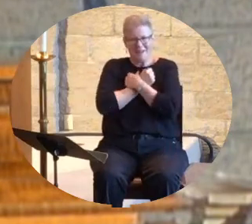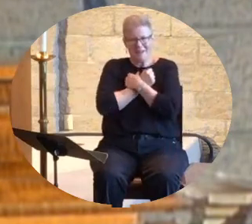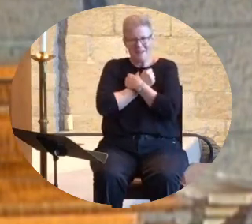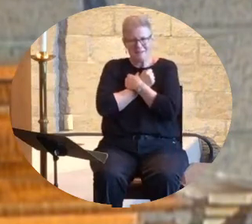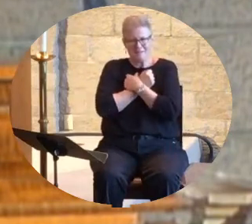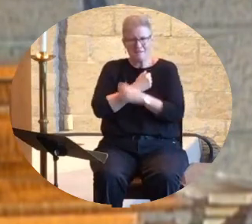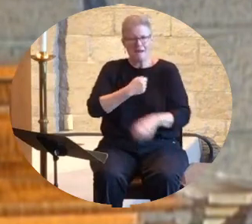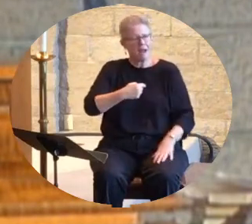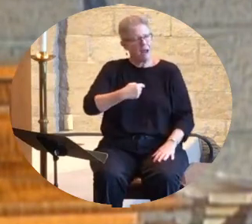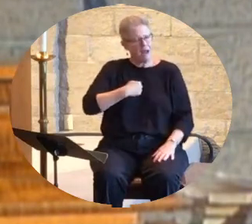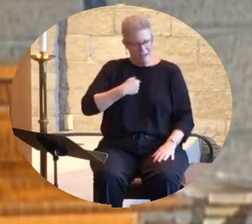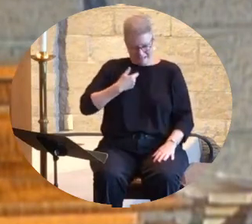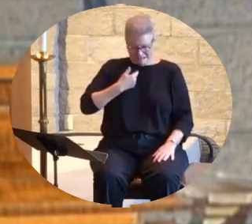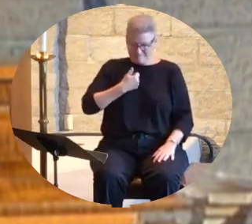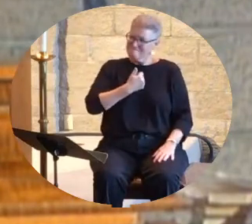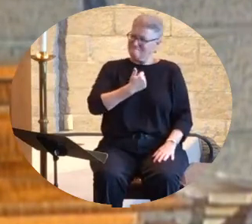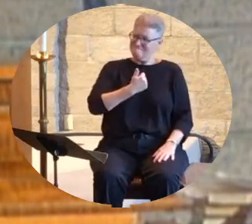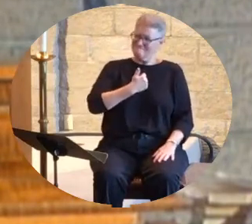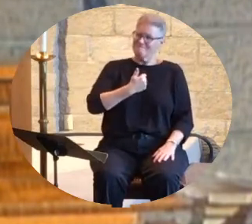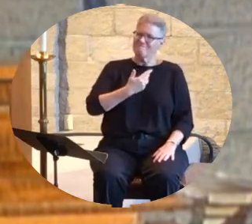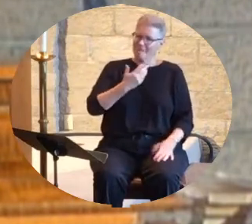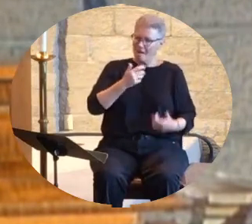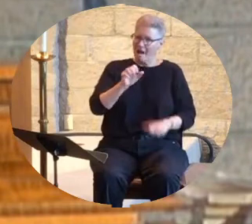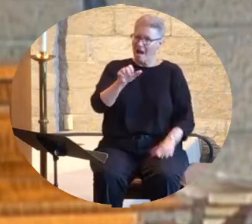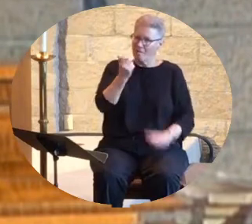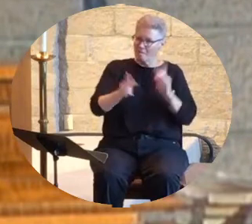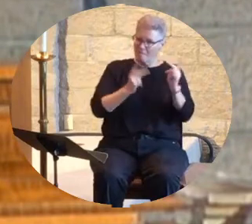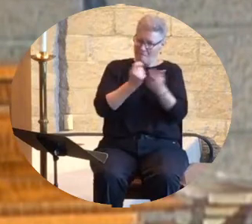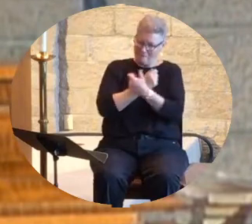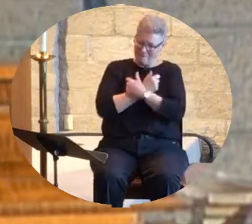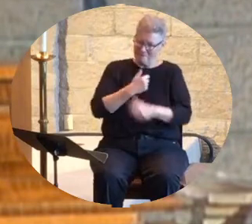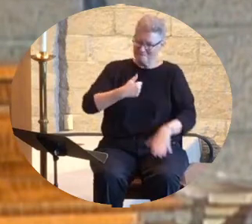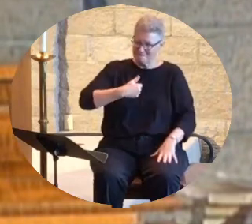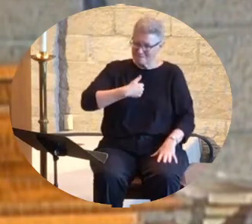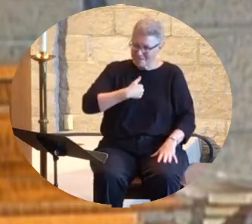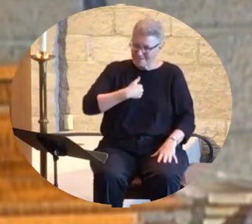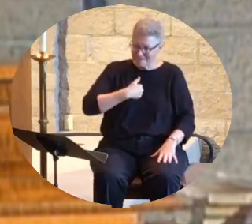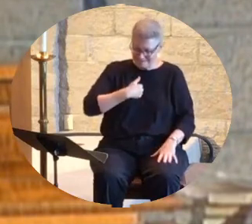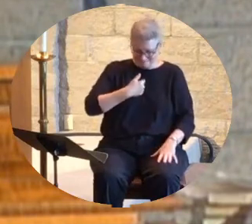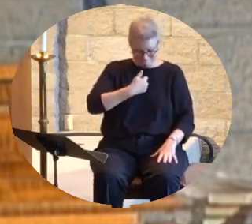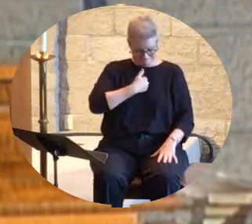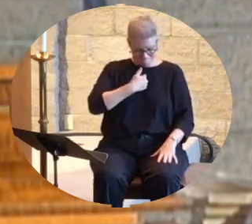I am in perfect health and wholeness.